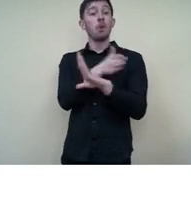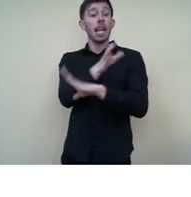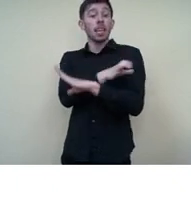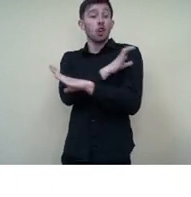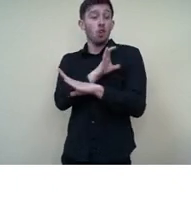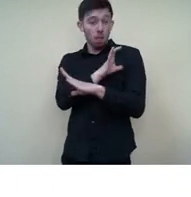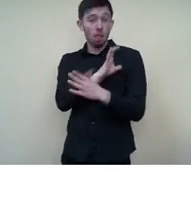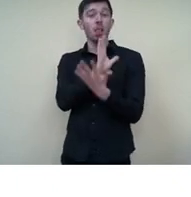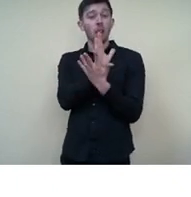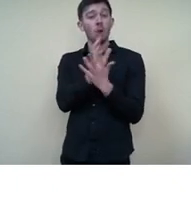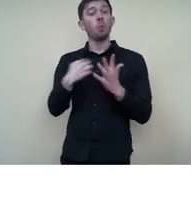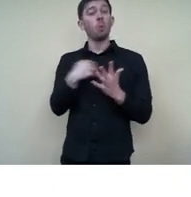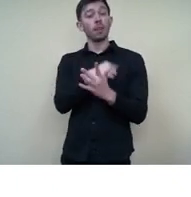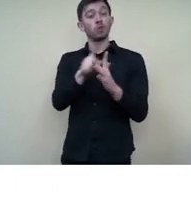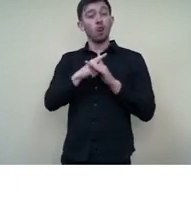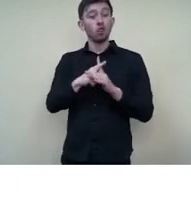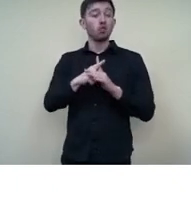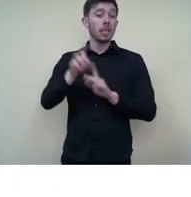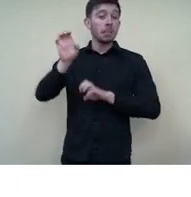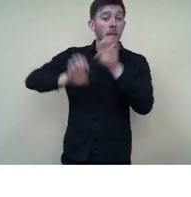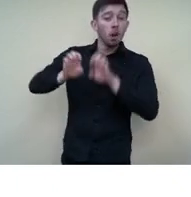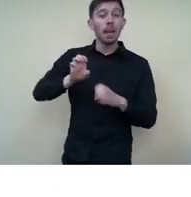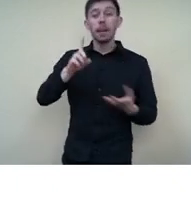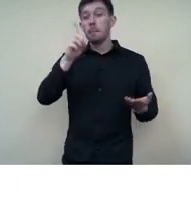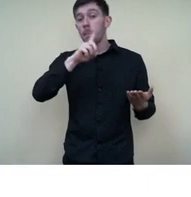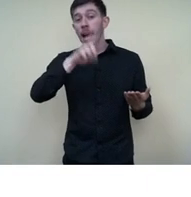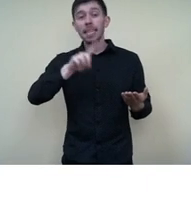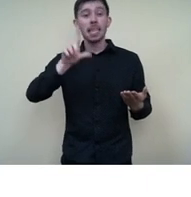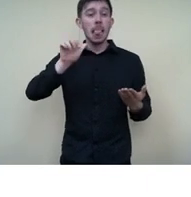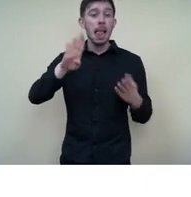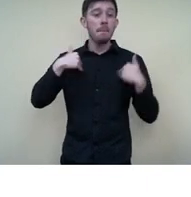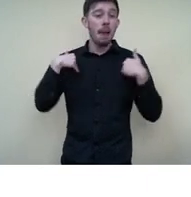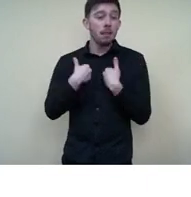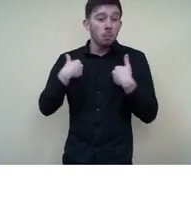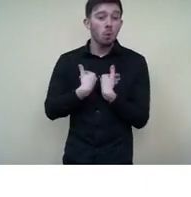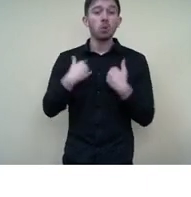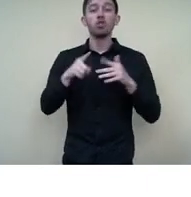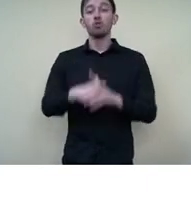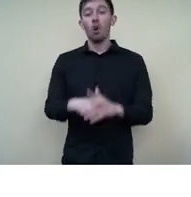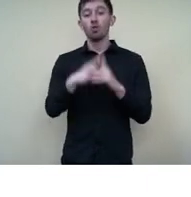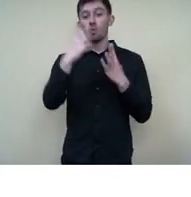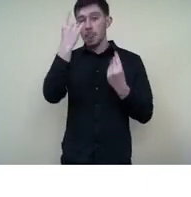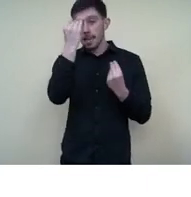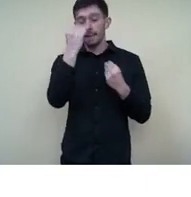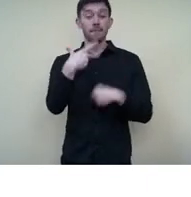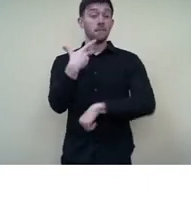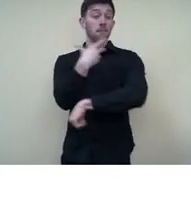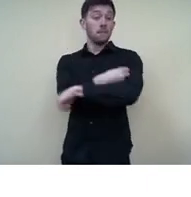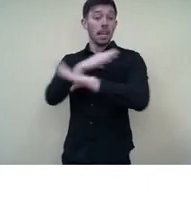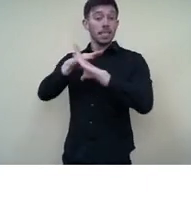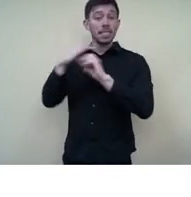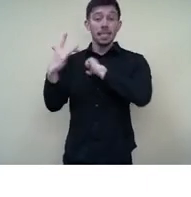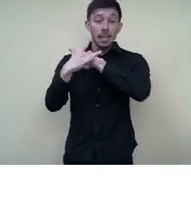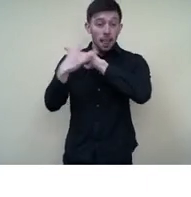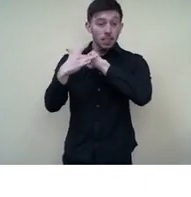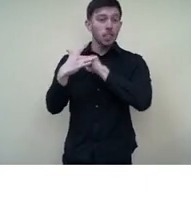where we start performing experiments on mice or laboratory animals, and we start thinking about what vaccine technology